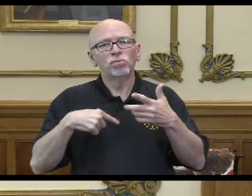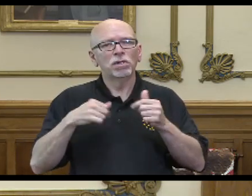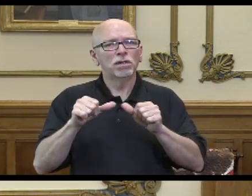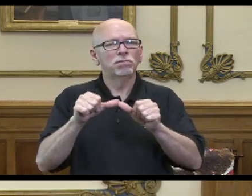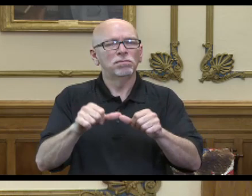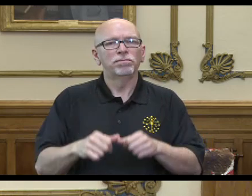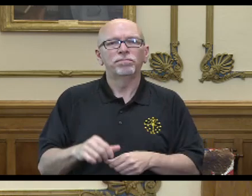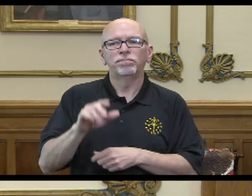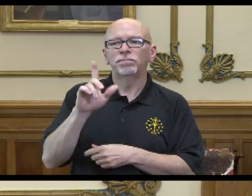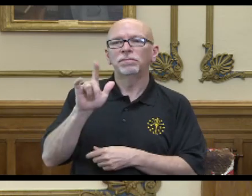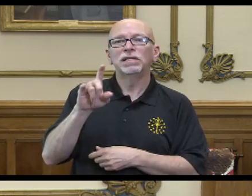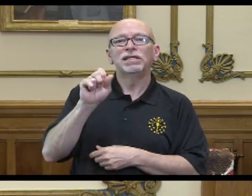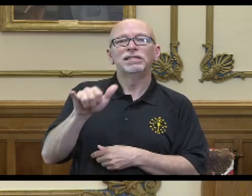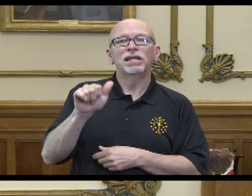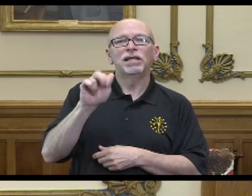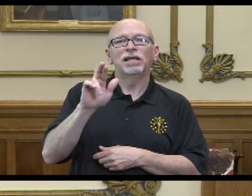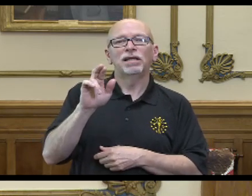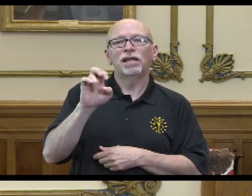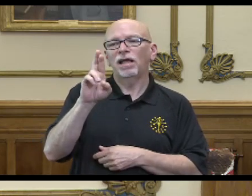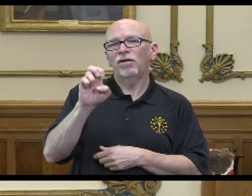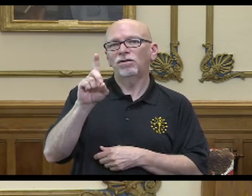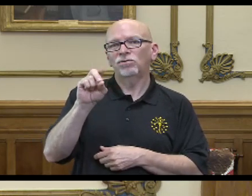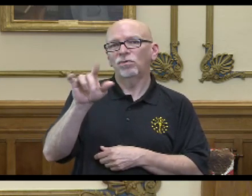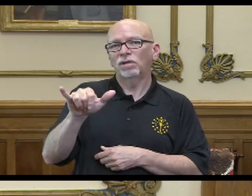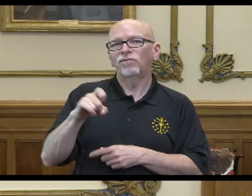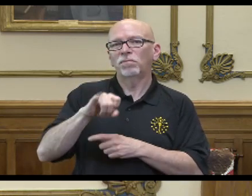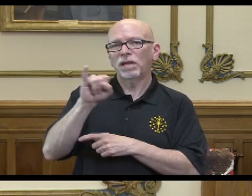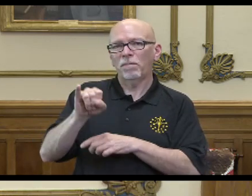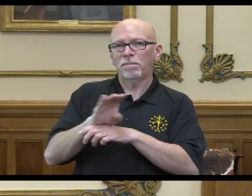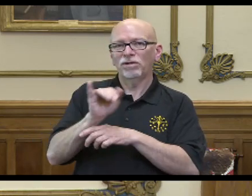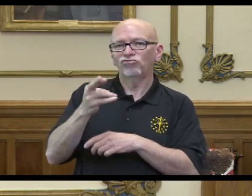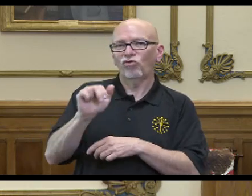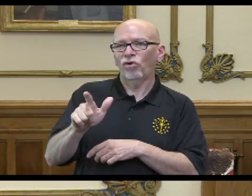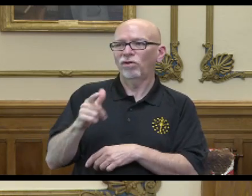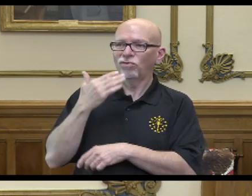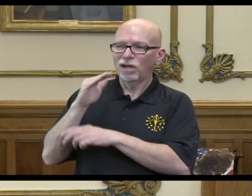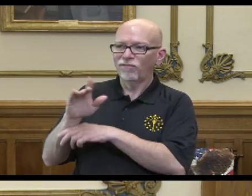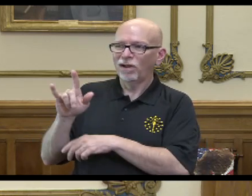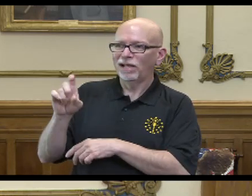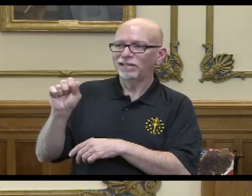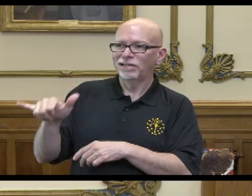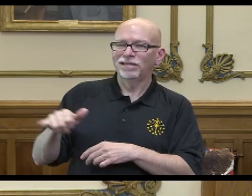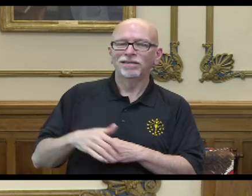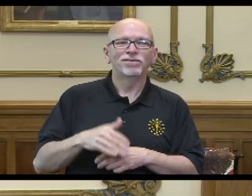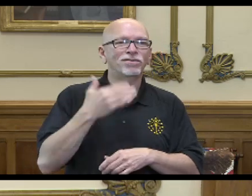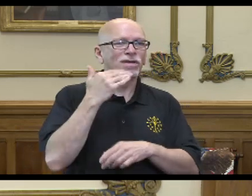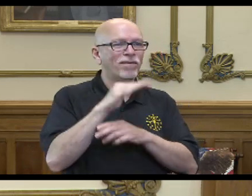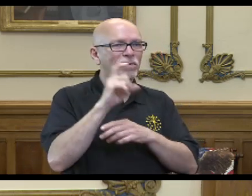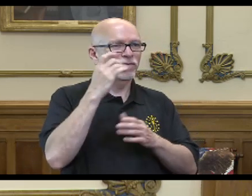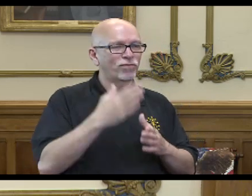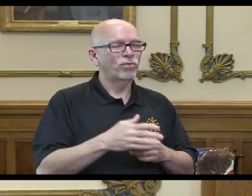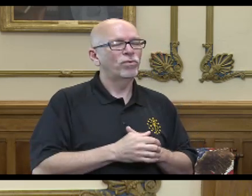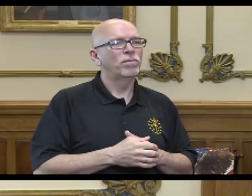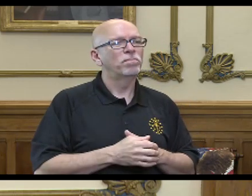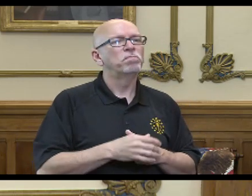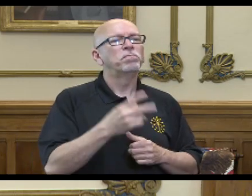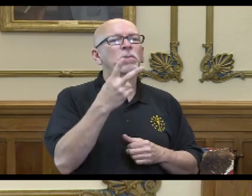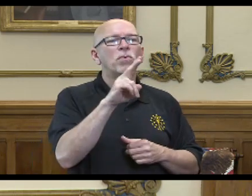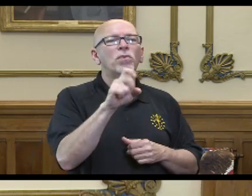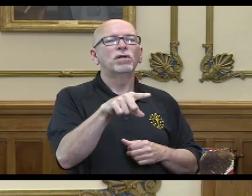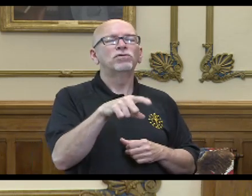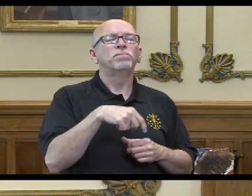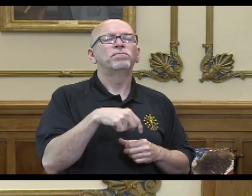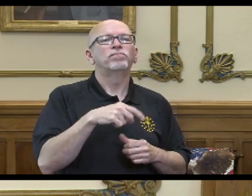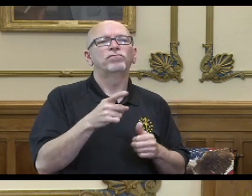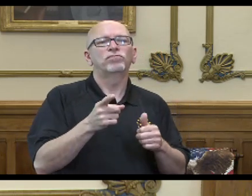Lindsay Erdody, the Indianapolis Business Journal. Afternoon, Lindsay. Good afternoon, Governor. I have a couple questions.